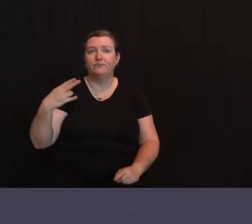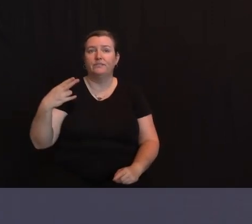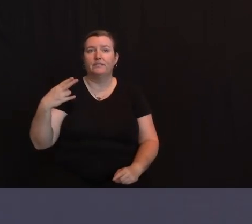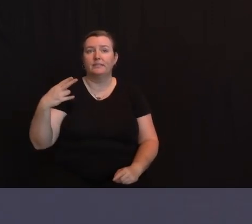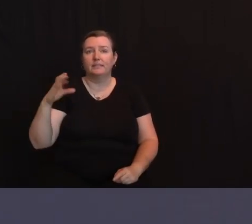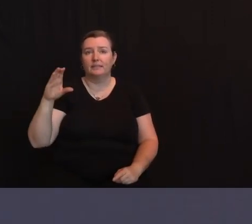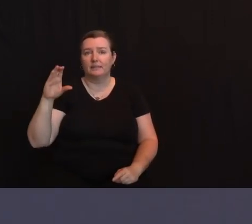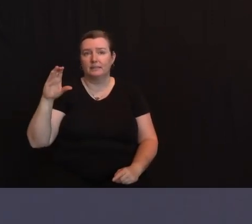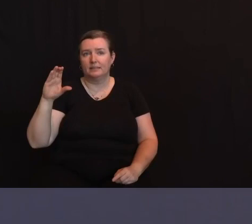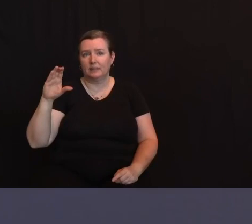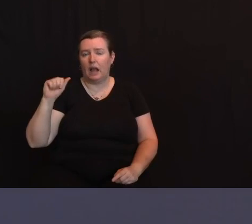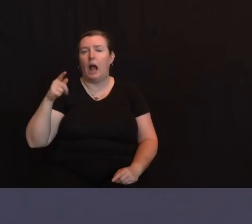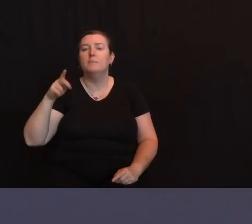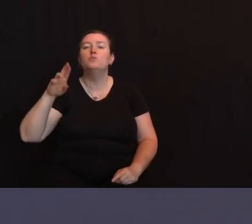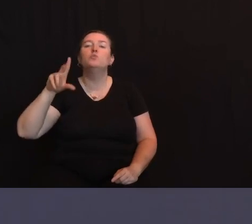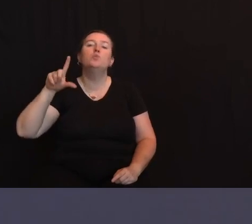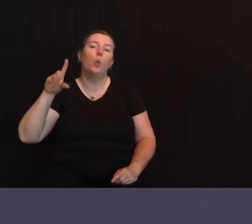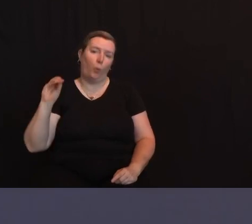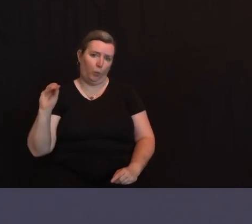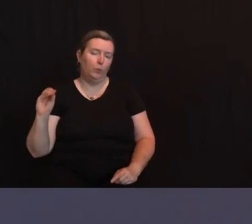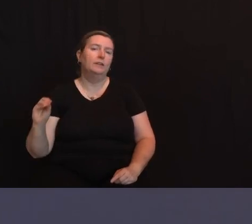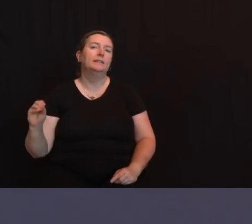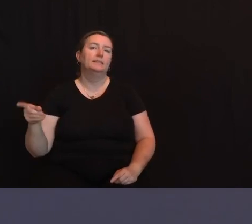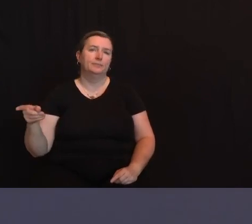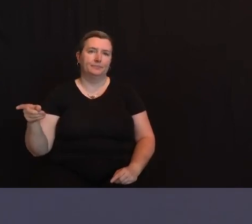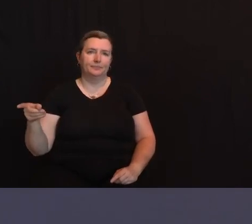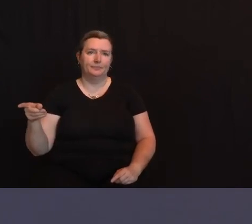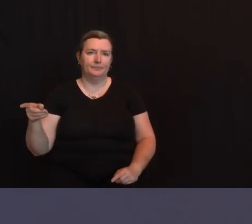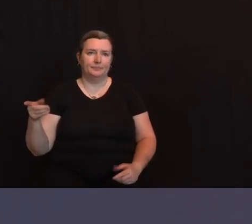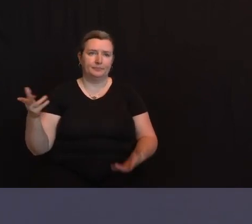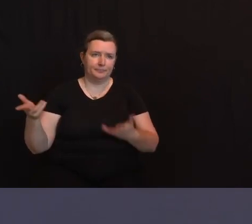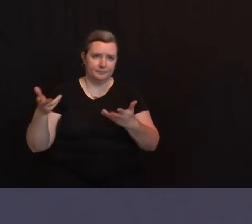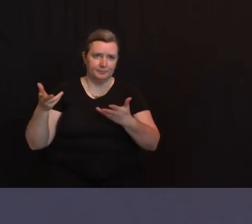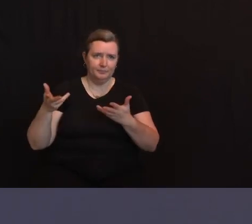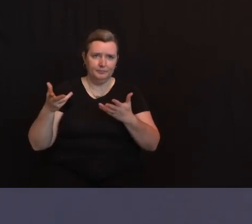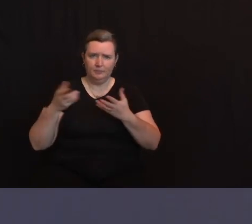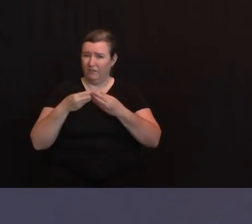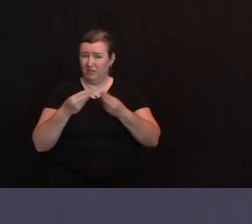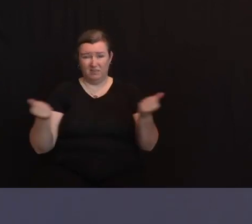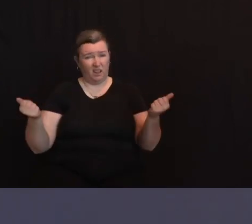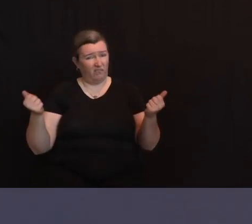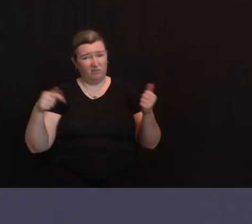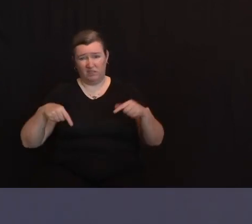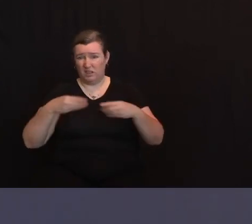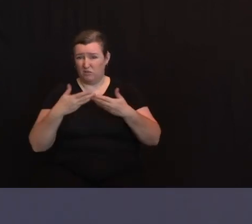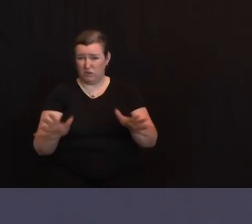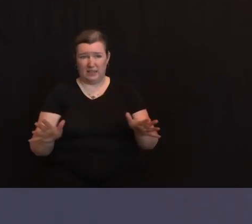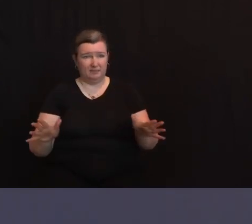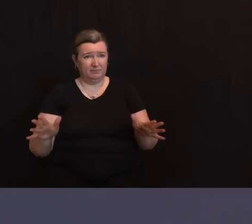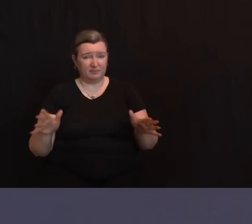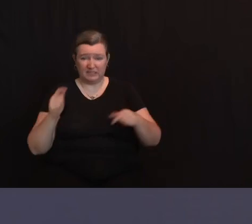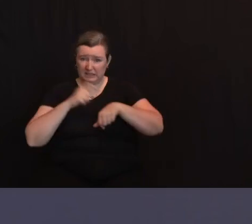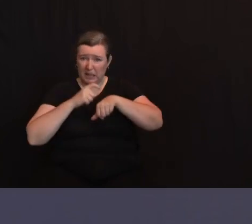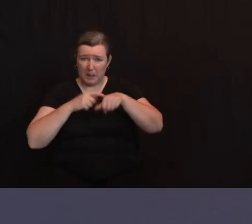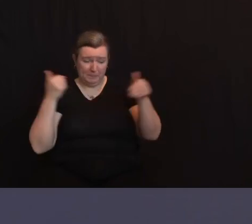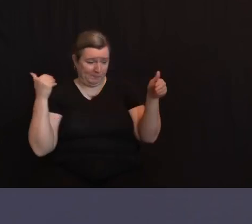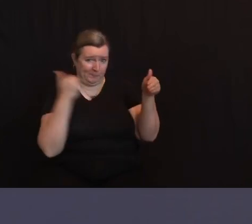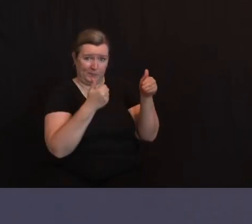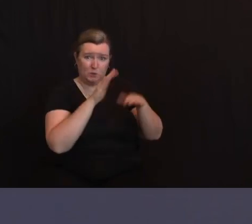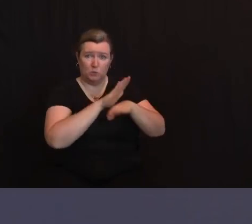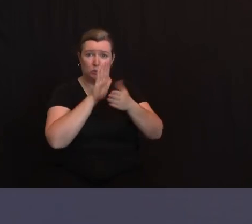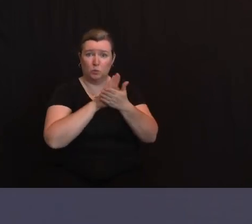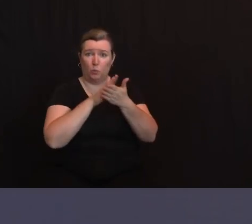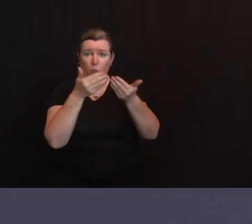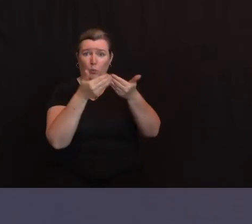timing is not ideal. We should have had this resolved already. We are bumping up not only against a new school year, but because we extended